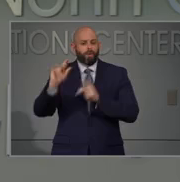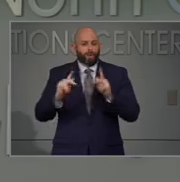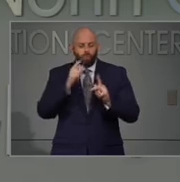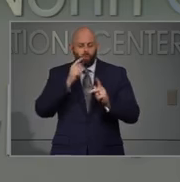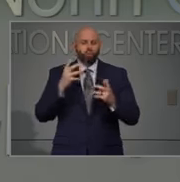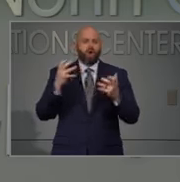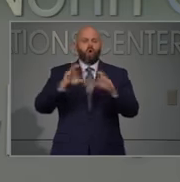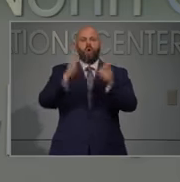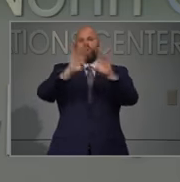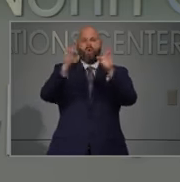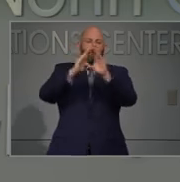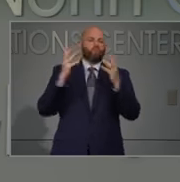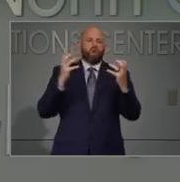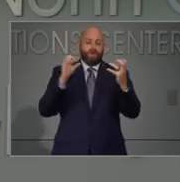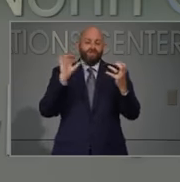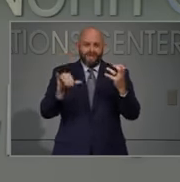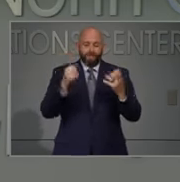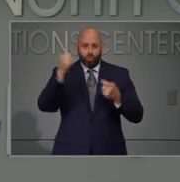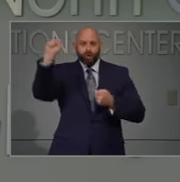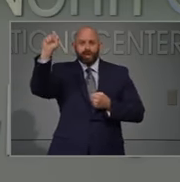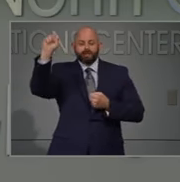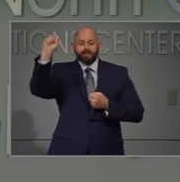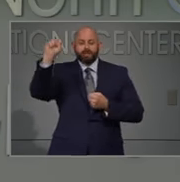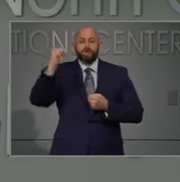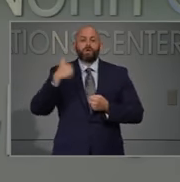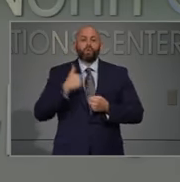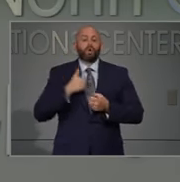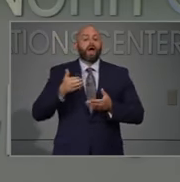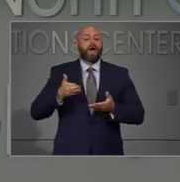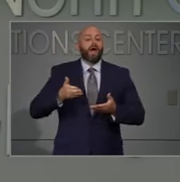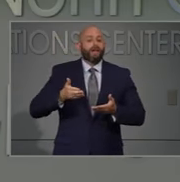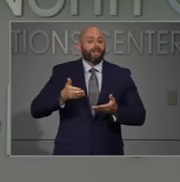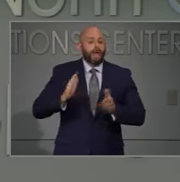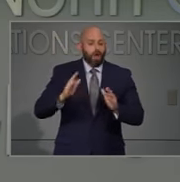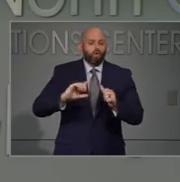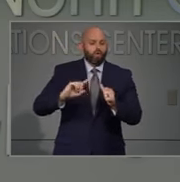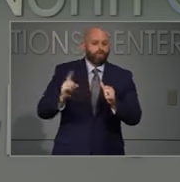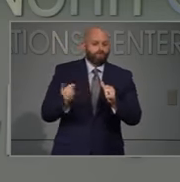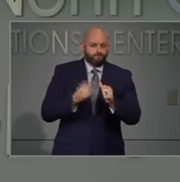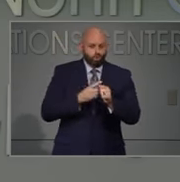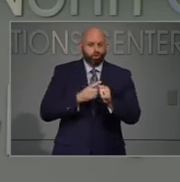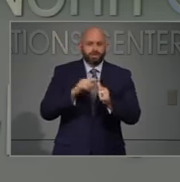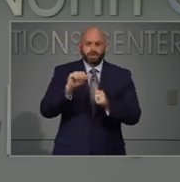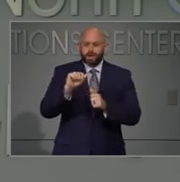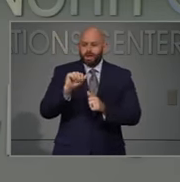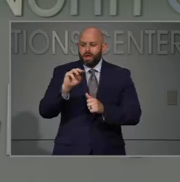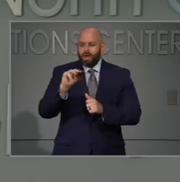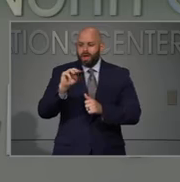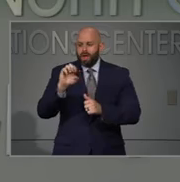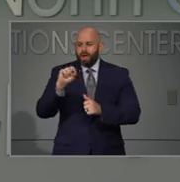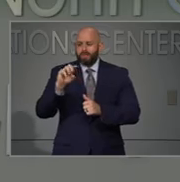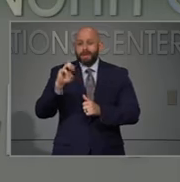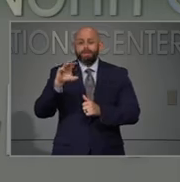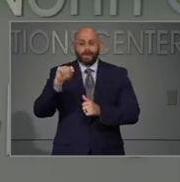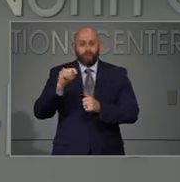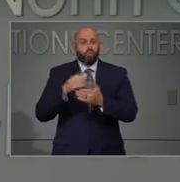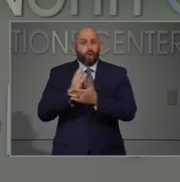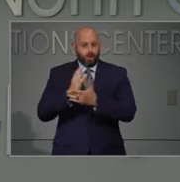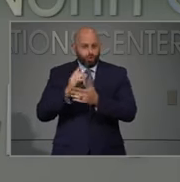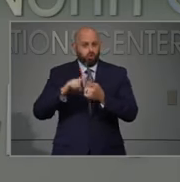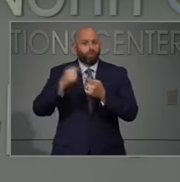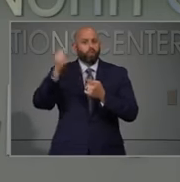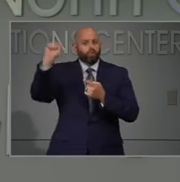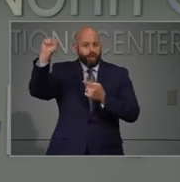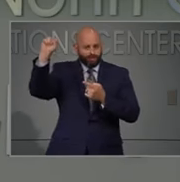in our executive order, we allow for First Amendment protests to be exempted from the